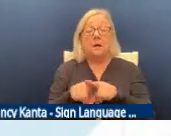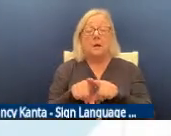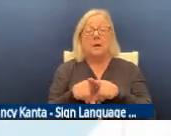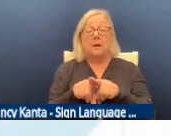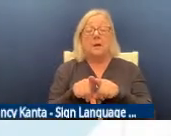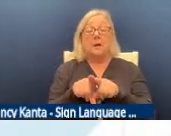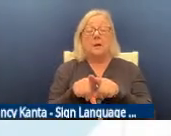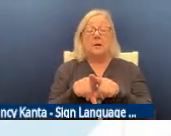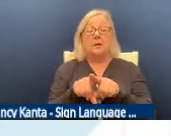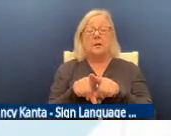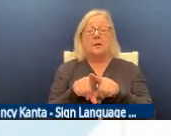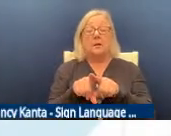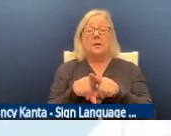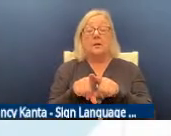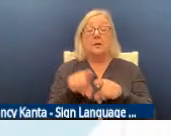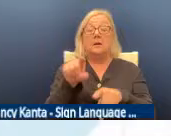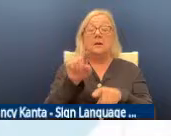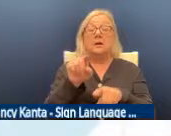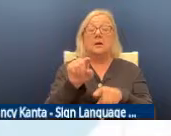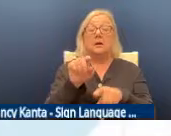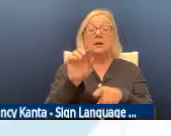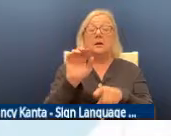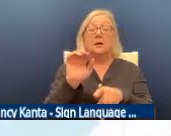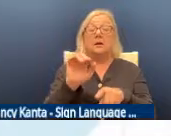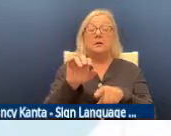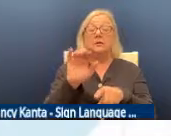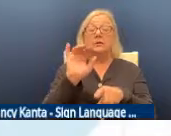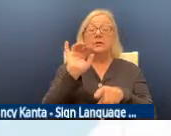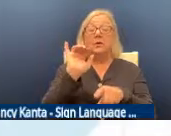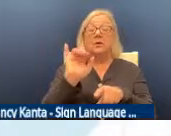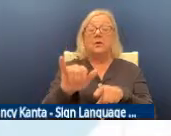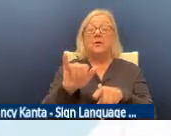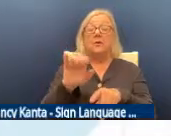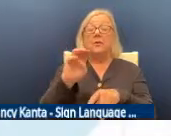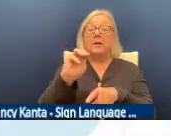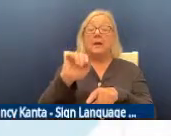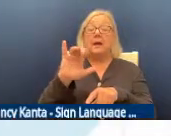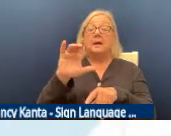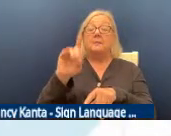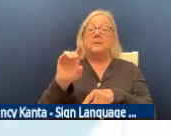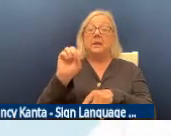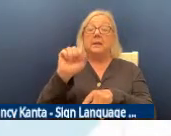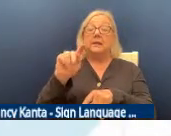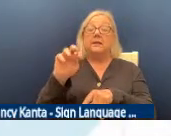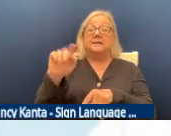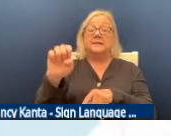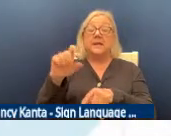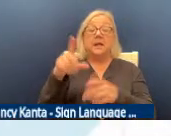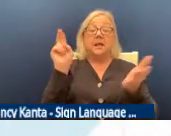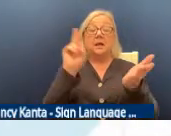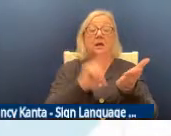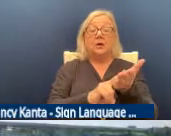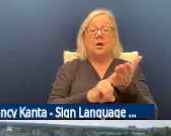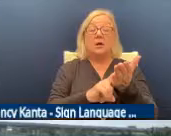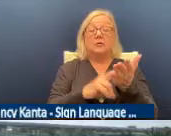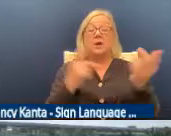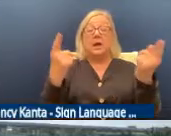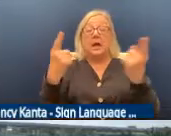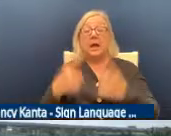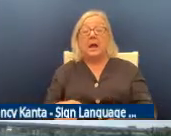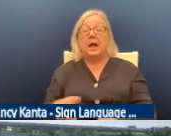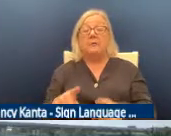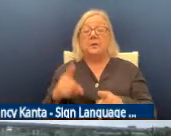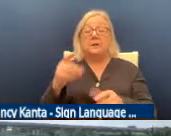industry know, this is a bi-state contract. Work occurs in both states on this project. It is, next slide. It is a project